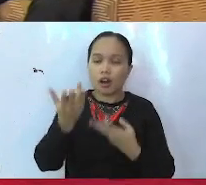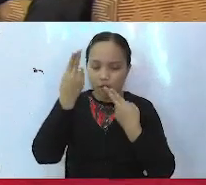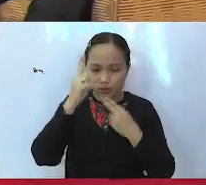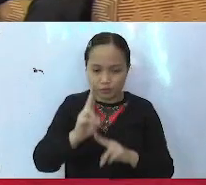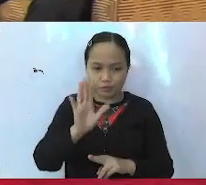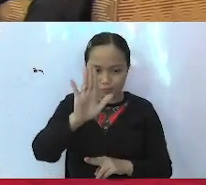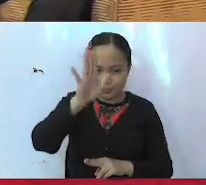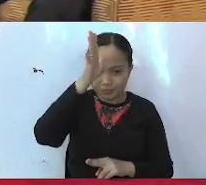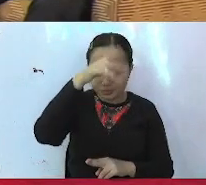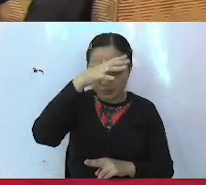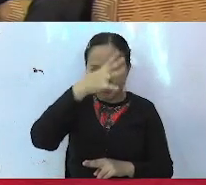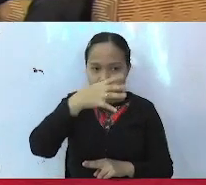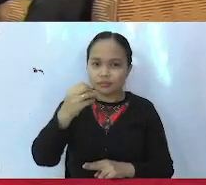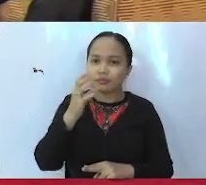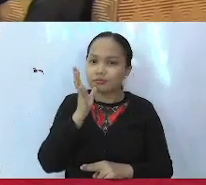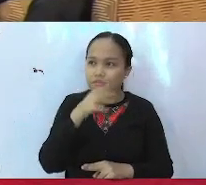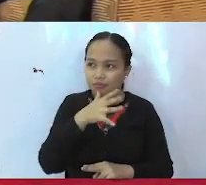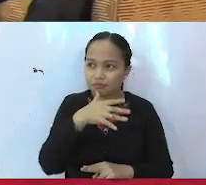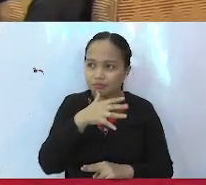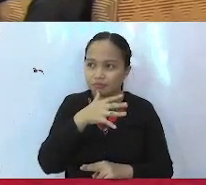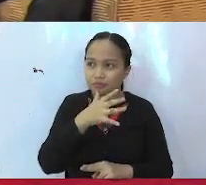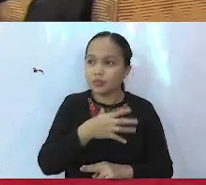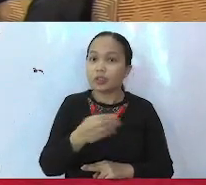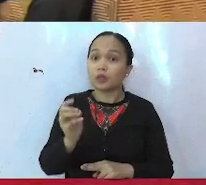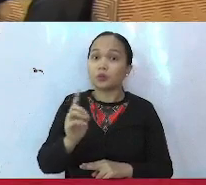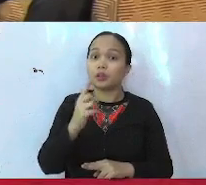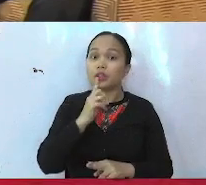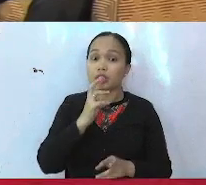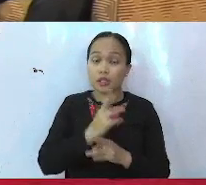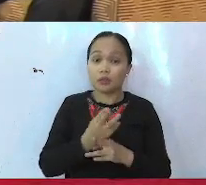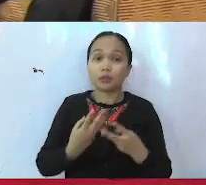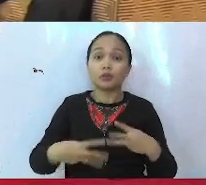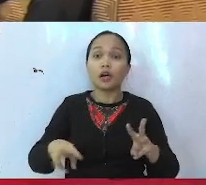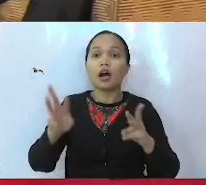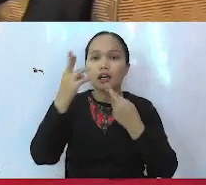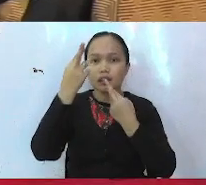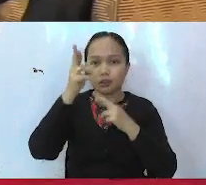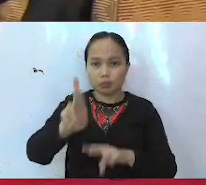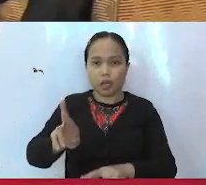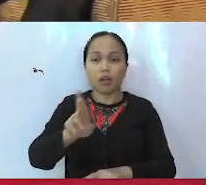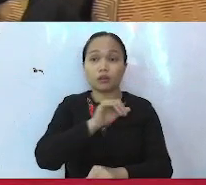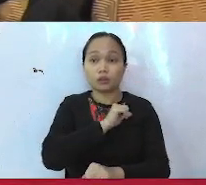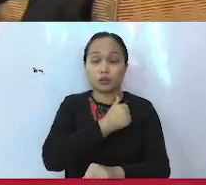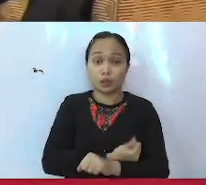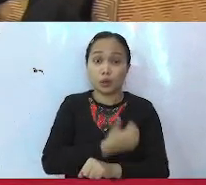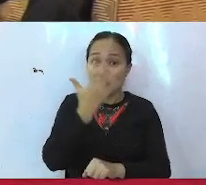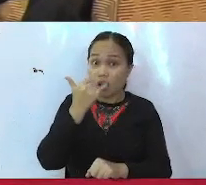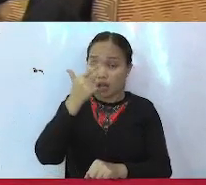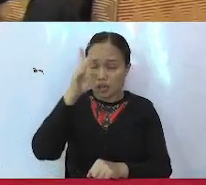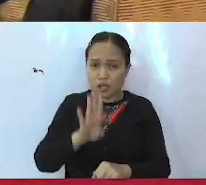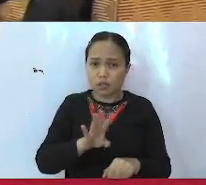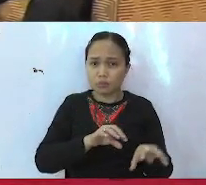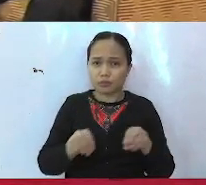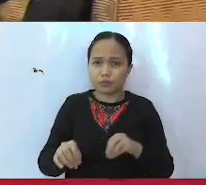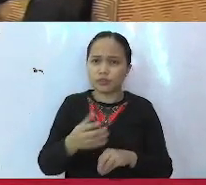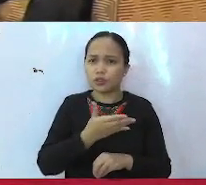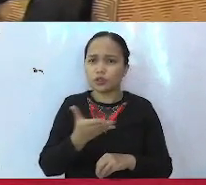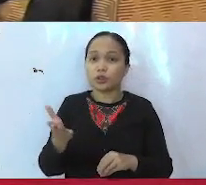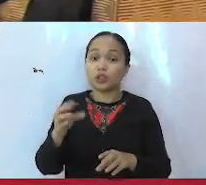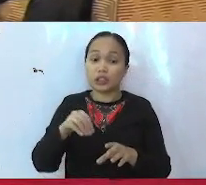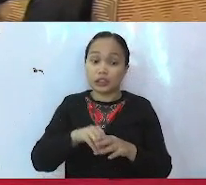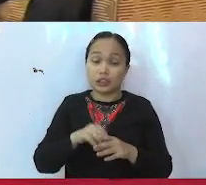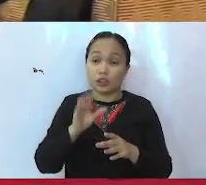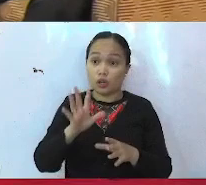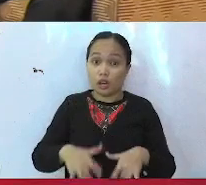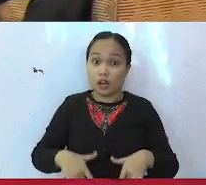mother. Yeah, that's it. Amen. The right track is respect authority because God has placed you at a point in your life right